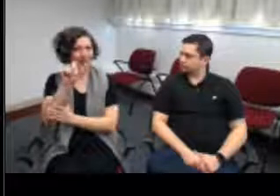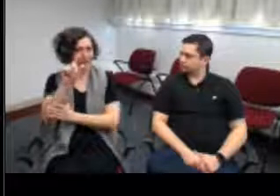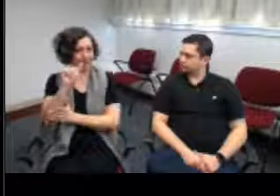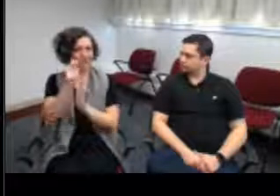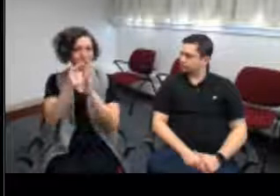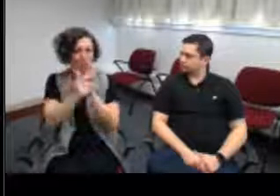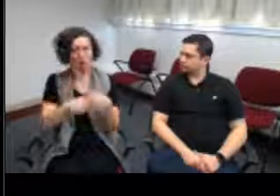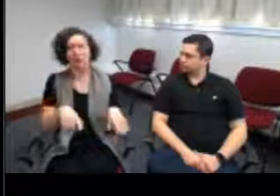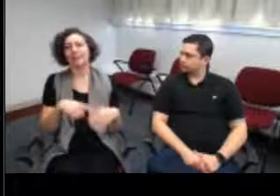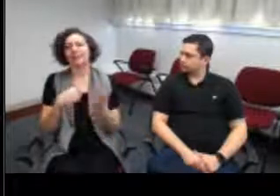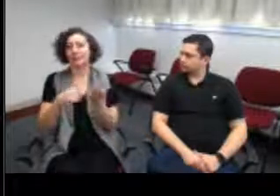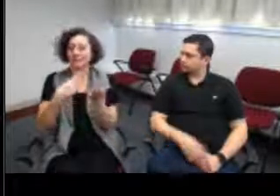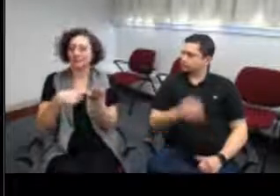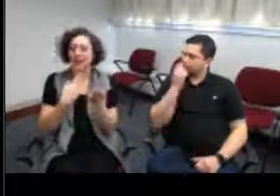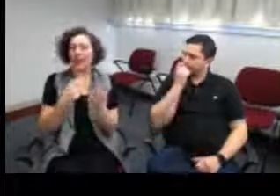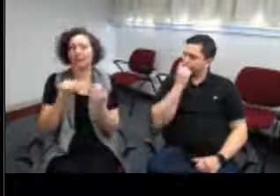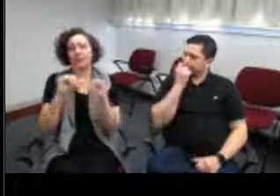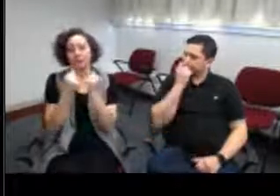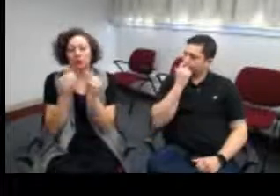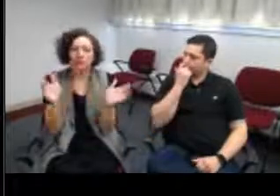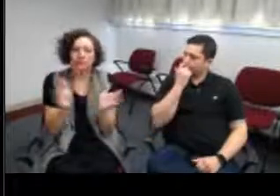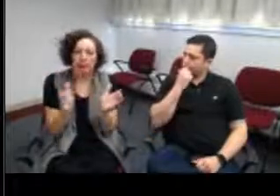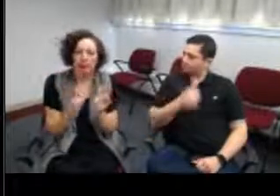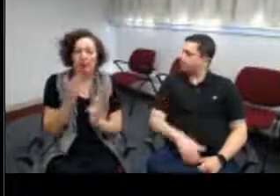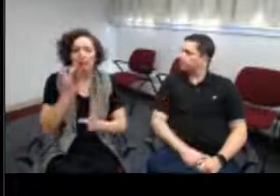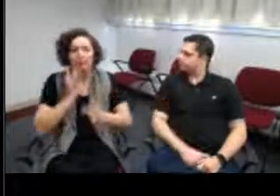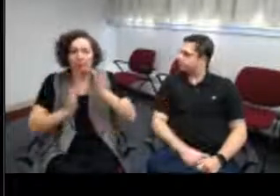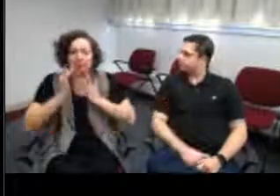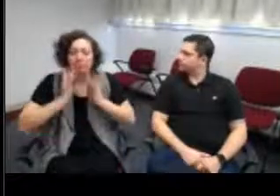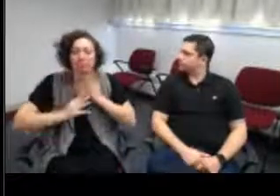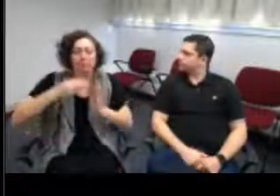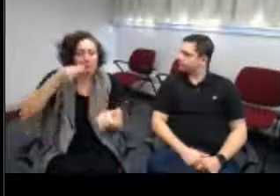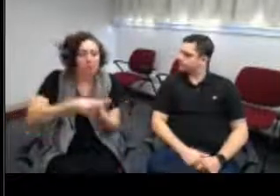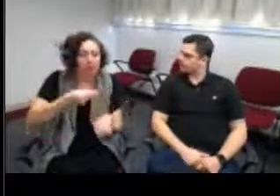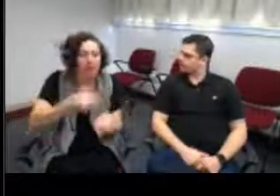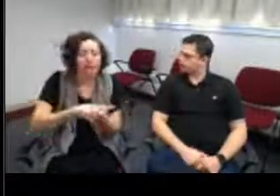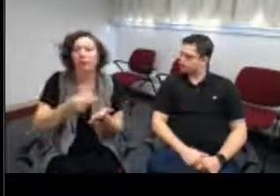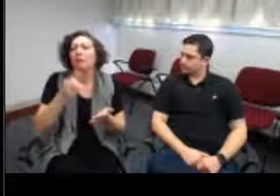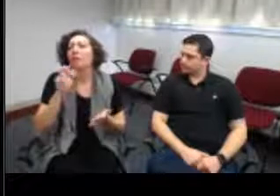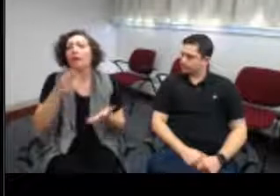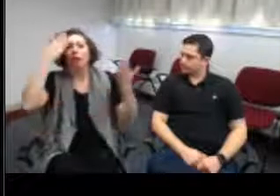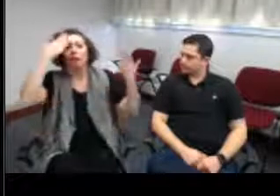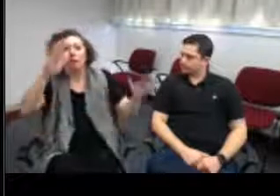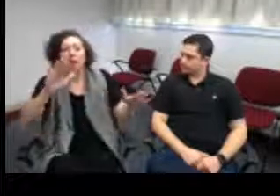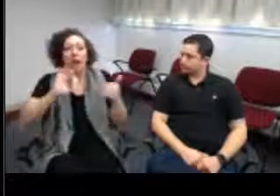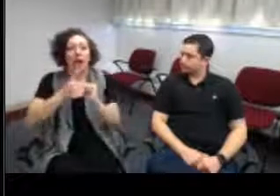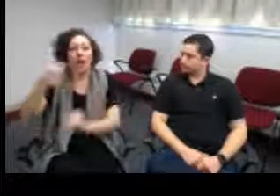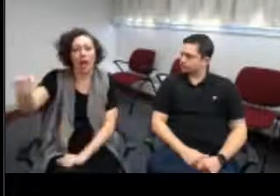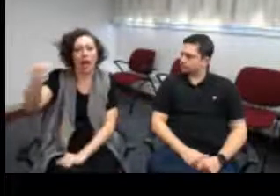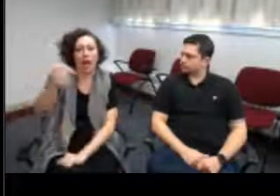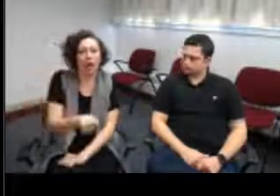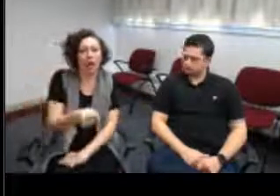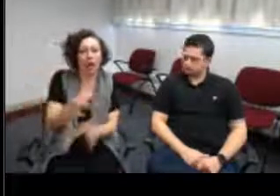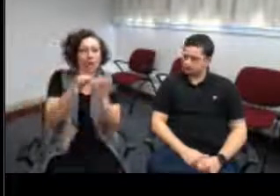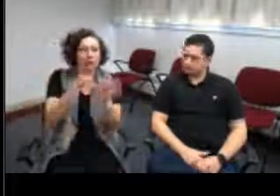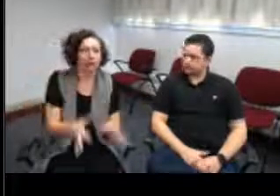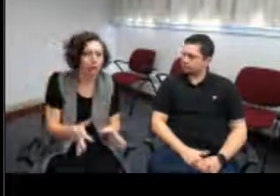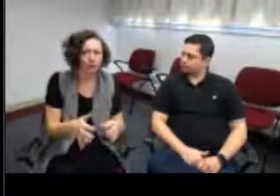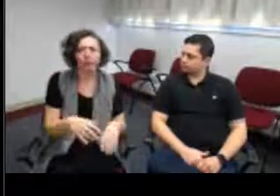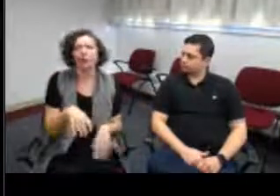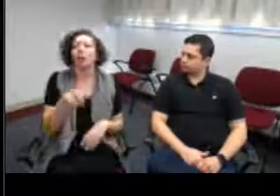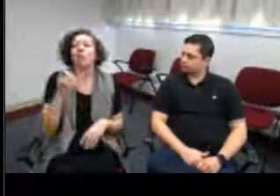Even though an interpreter is required by law, the Americans with Disabilities Act does require that. Unfortunately, due